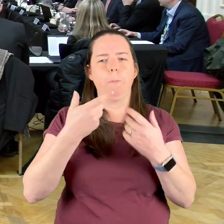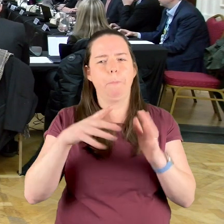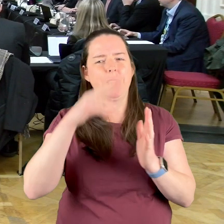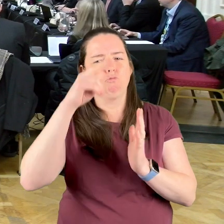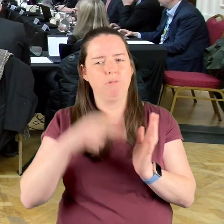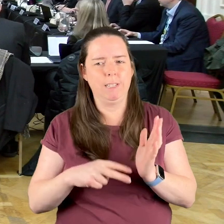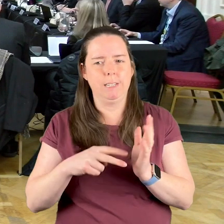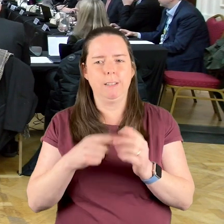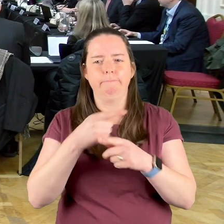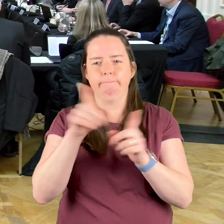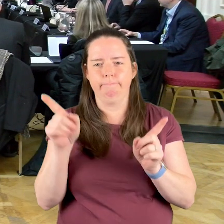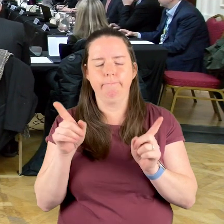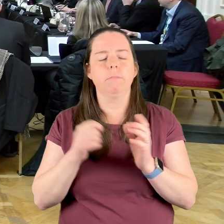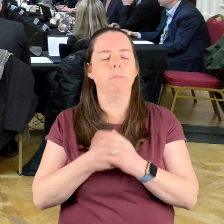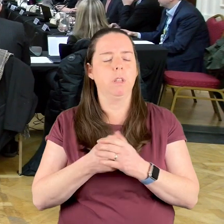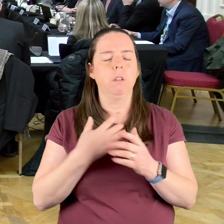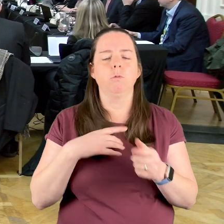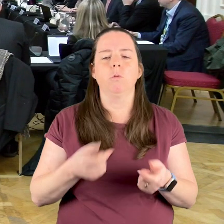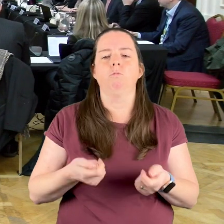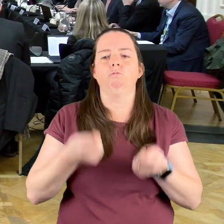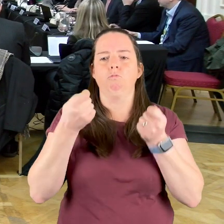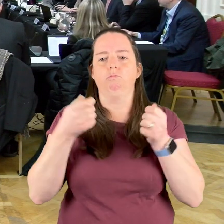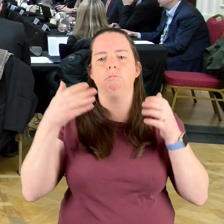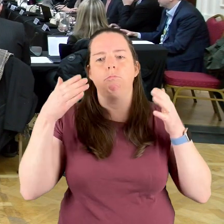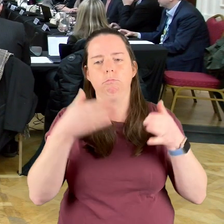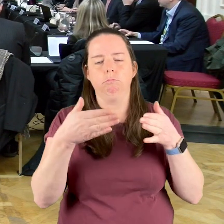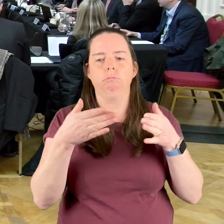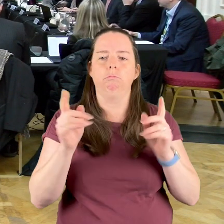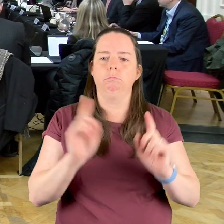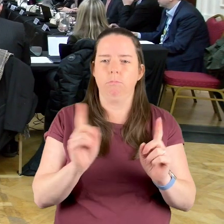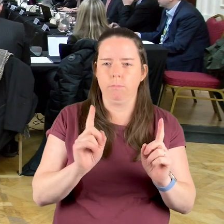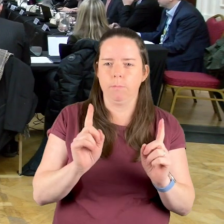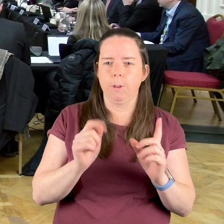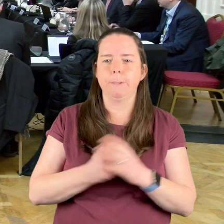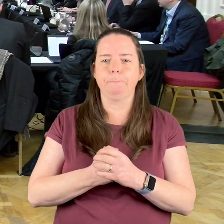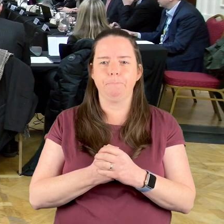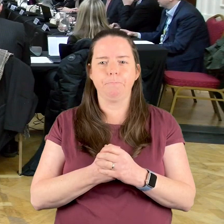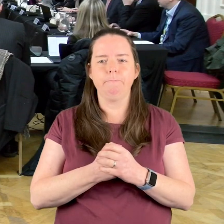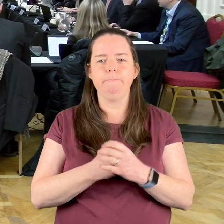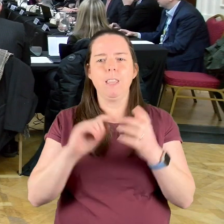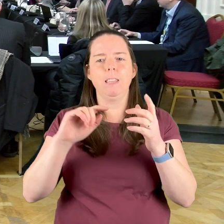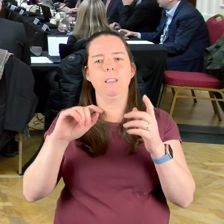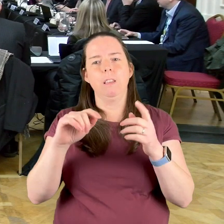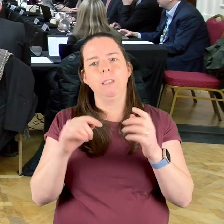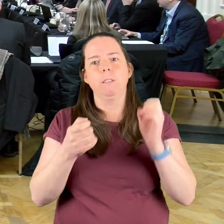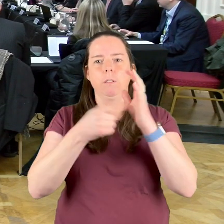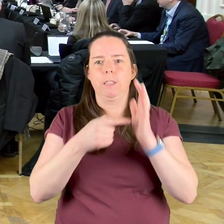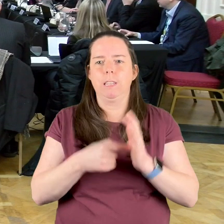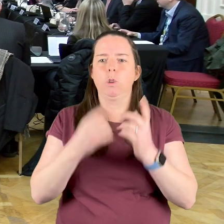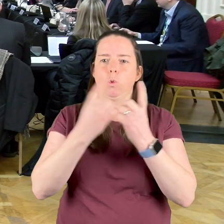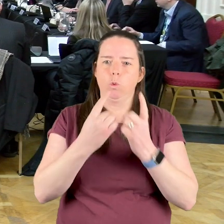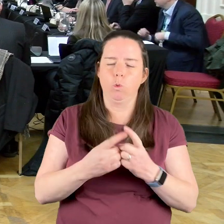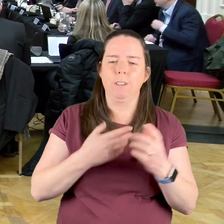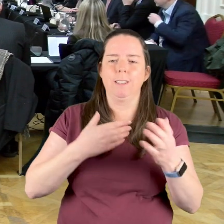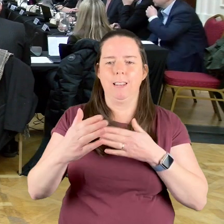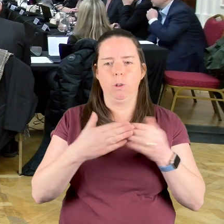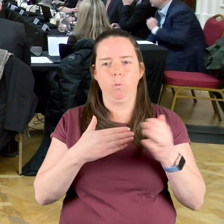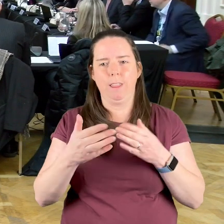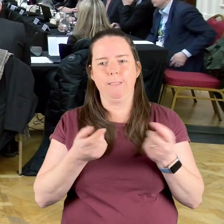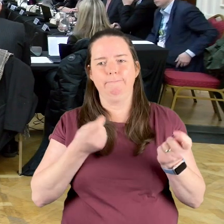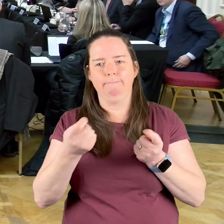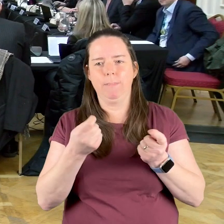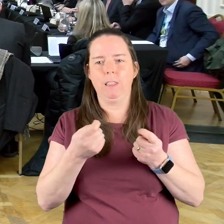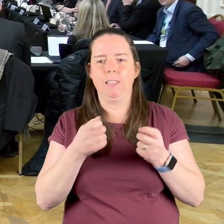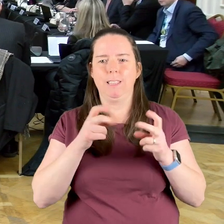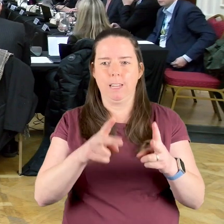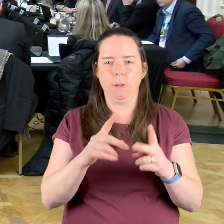read the report. I'm just going to draw our attention to key issues that we are dealing with in the system.